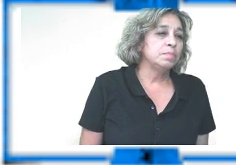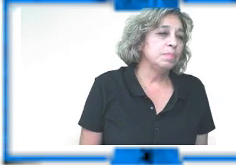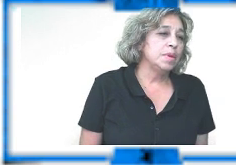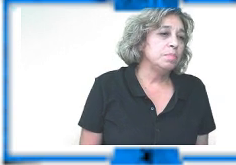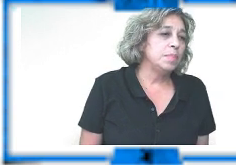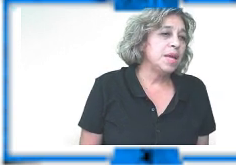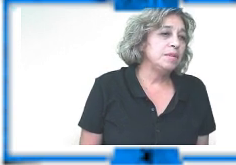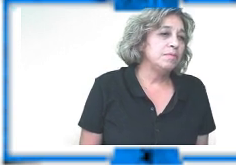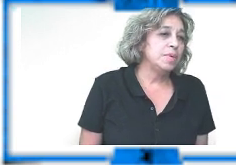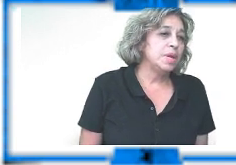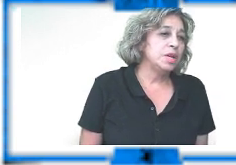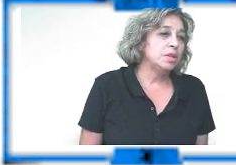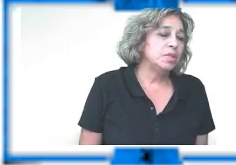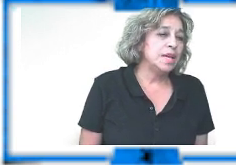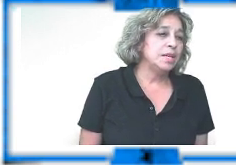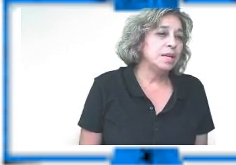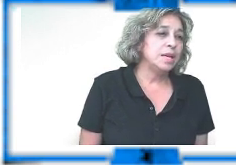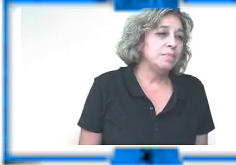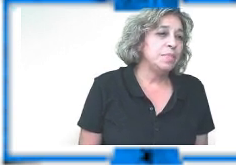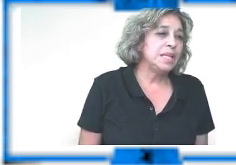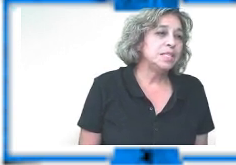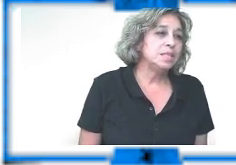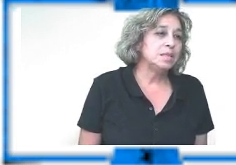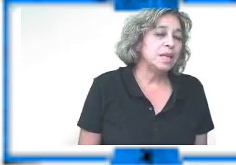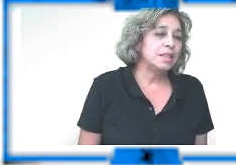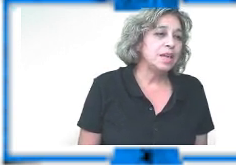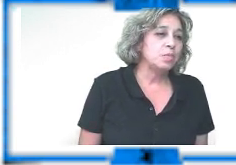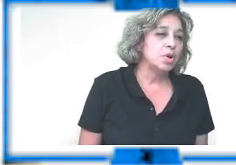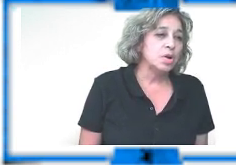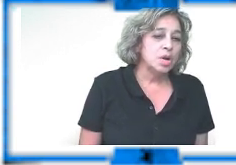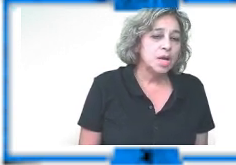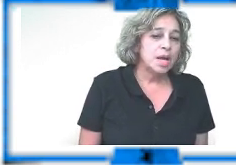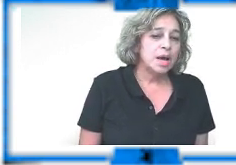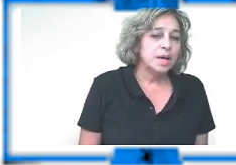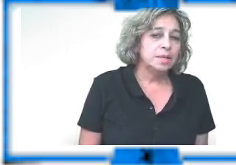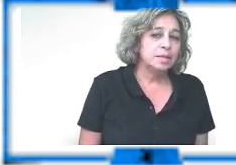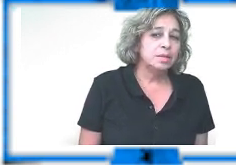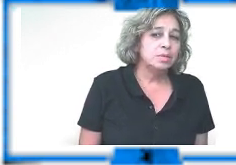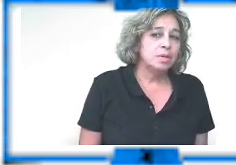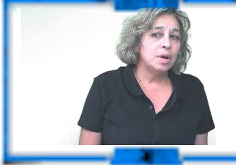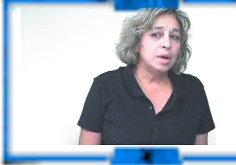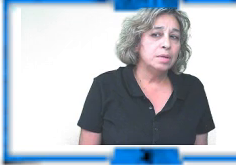is made that means that they were